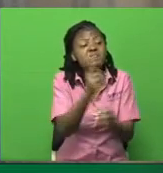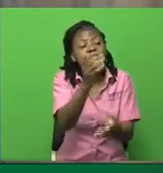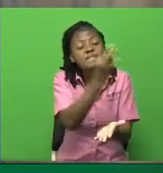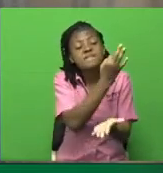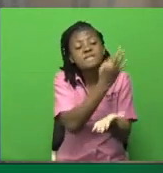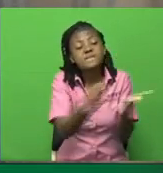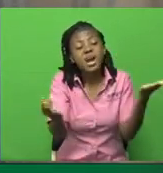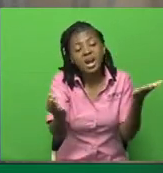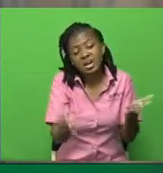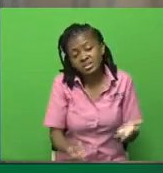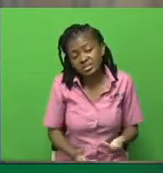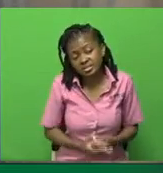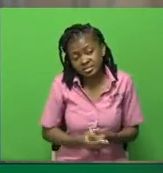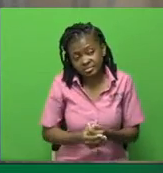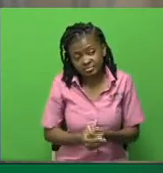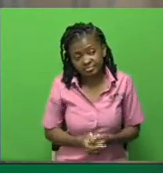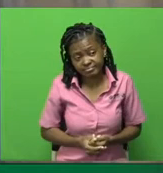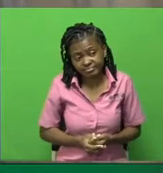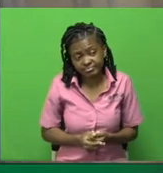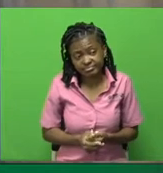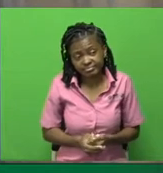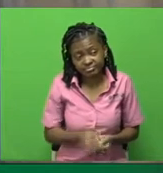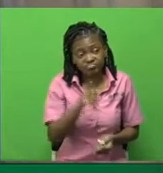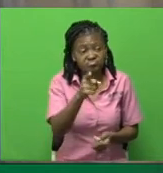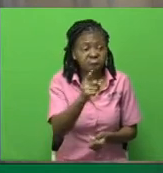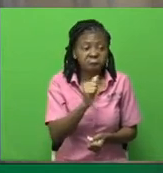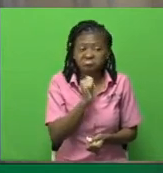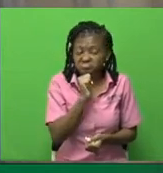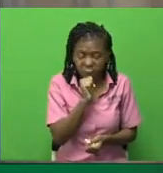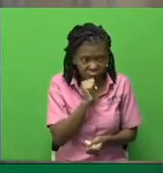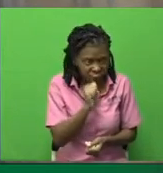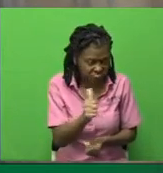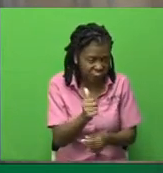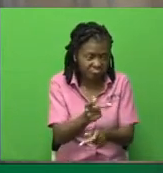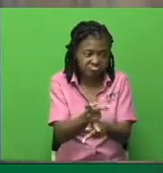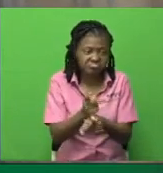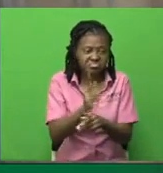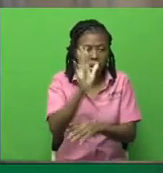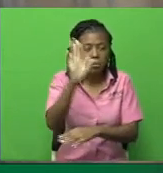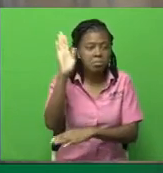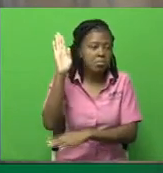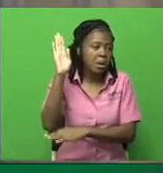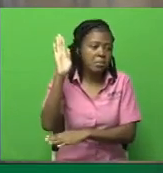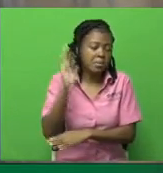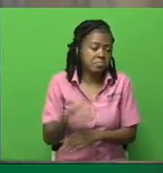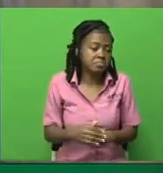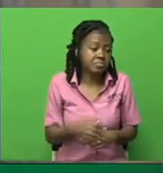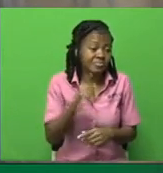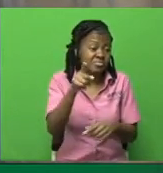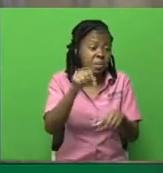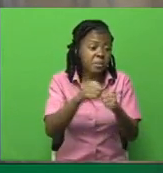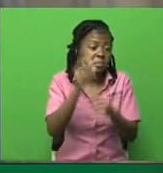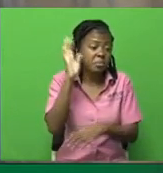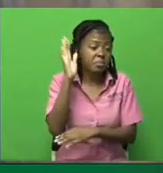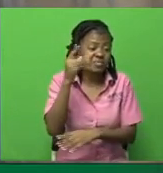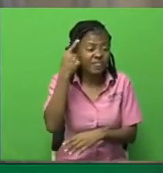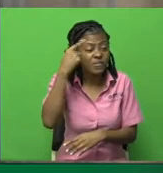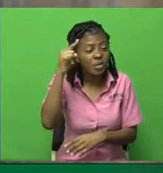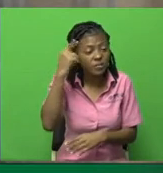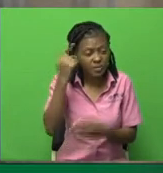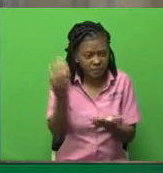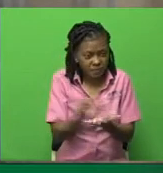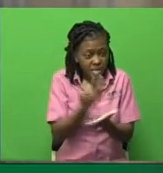that you fail to well you did not keep your promises for reform of the fiscal regime governing